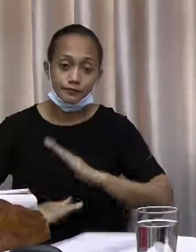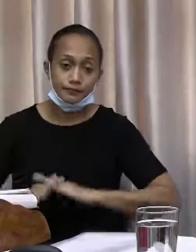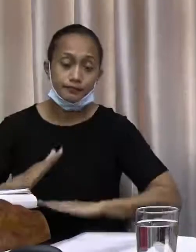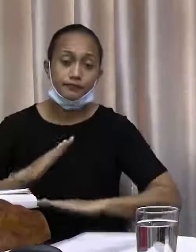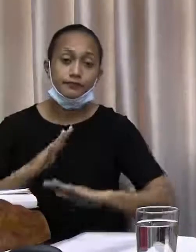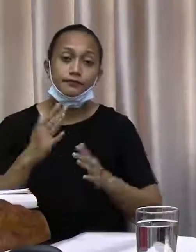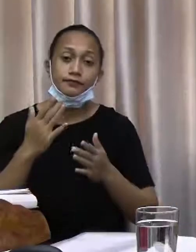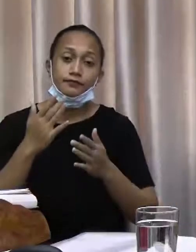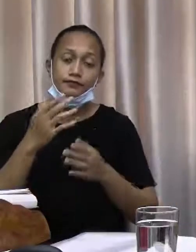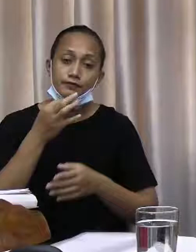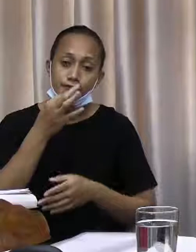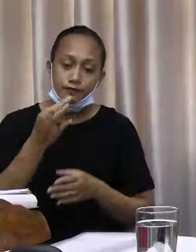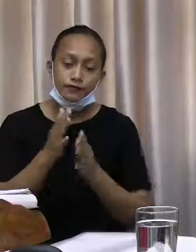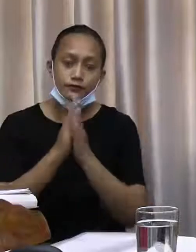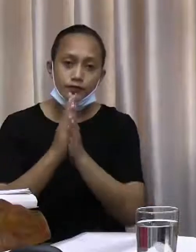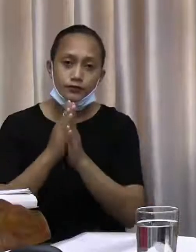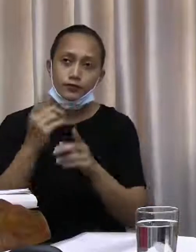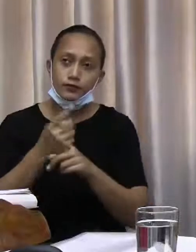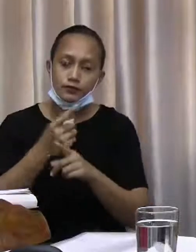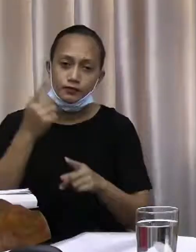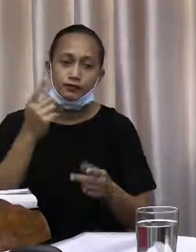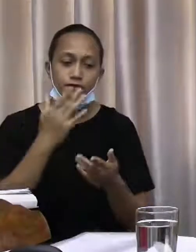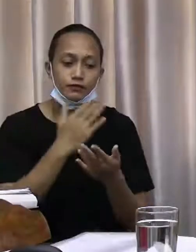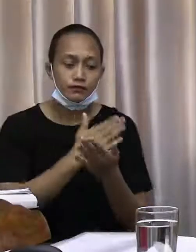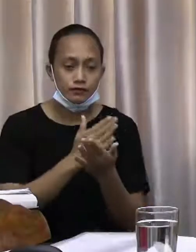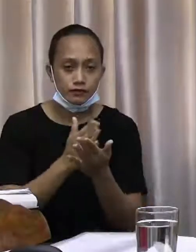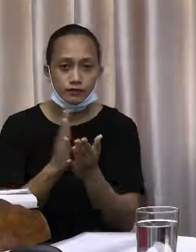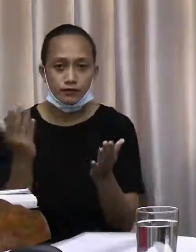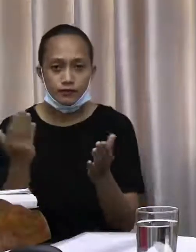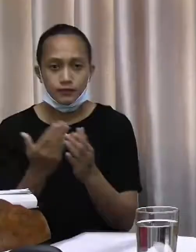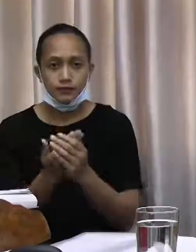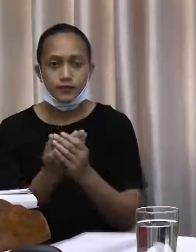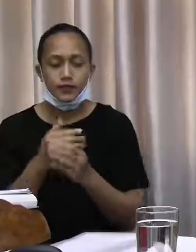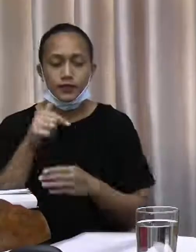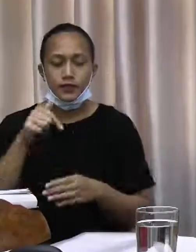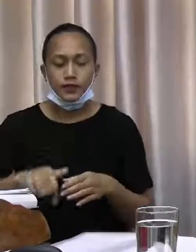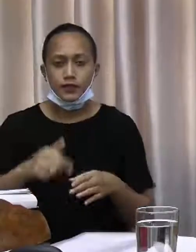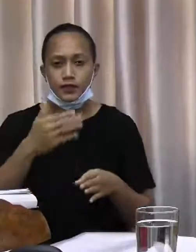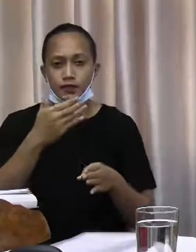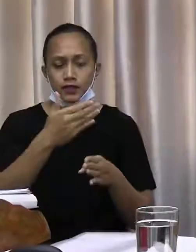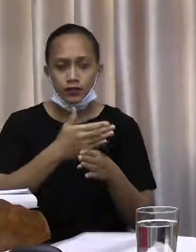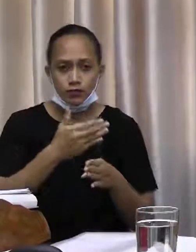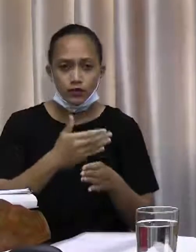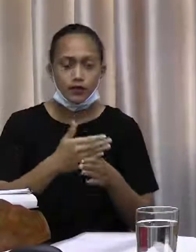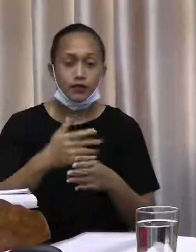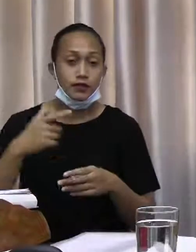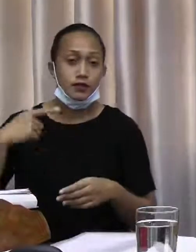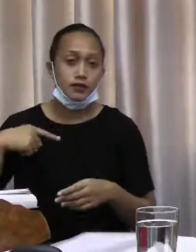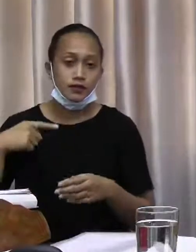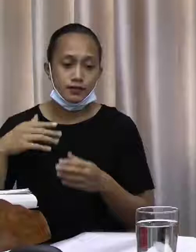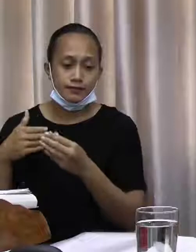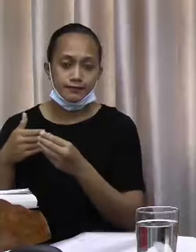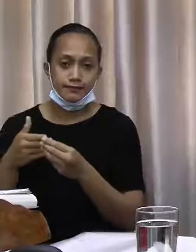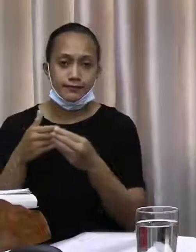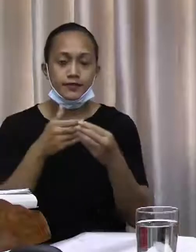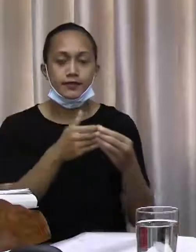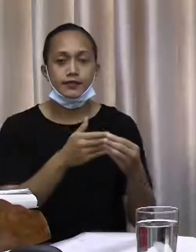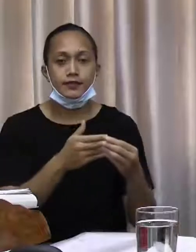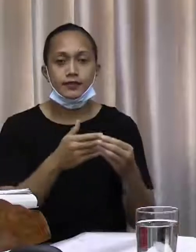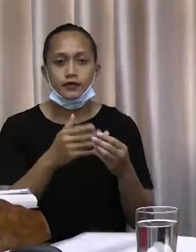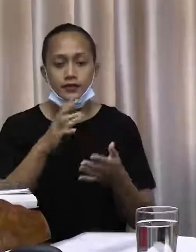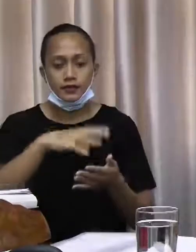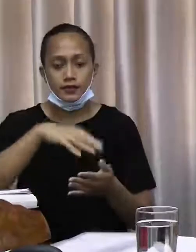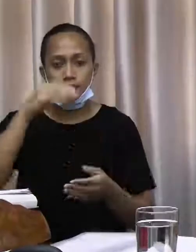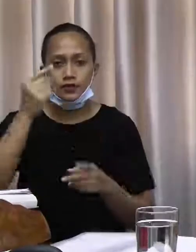le tatalo o tatou soa faatasi i le nei galuega e ala i le taʻitaʻiga a le agaga